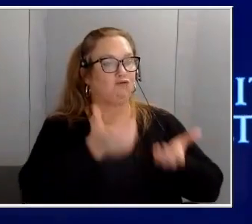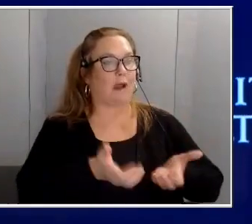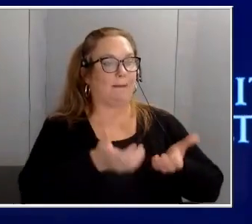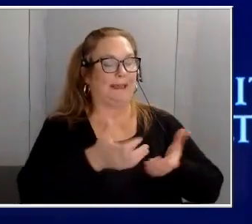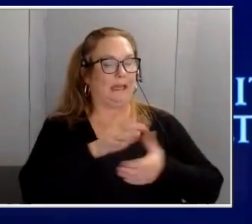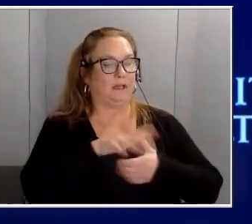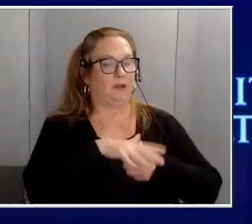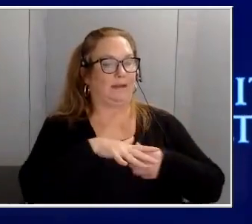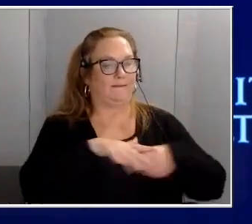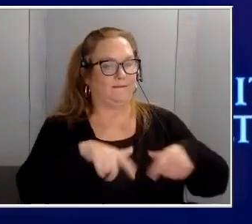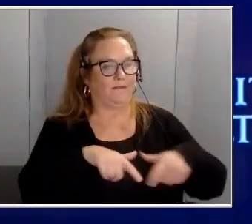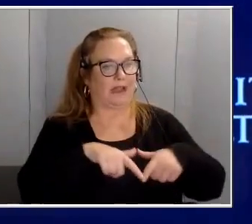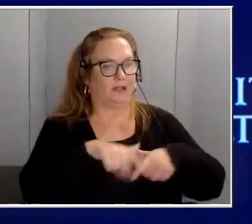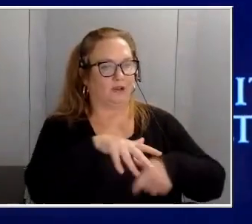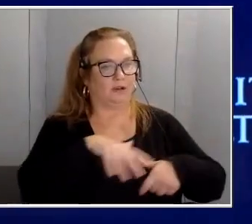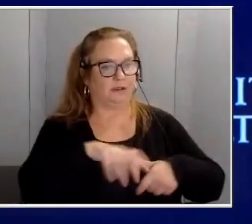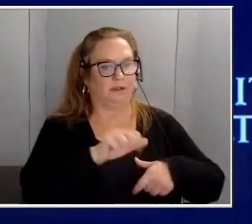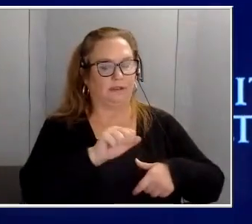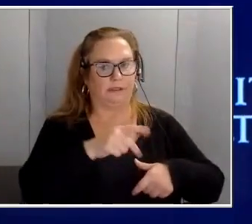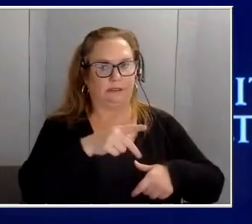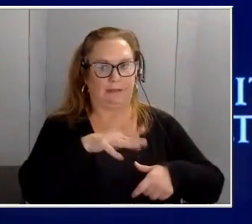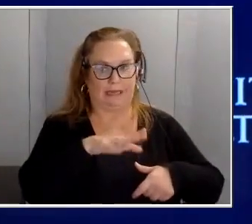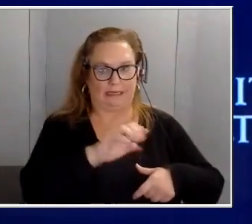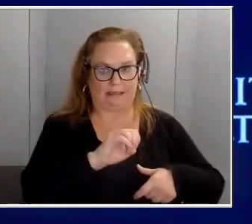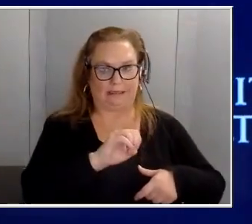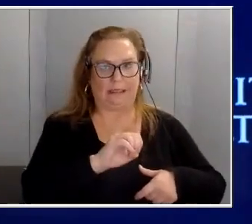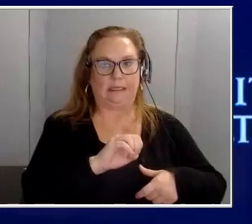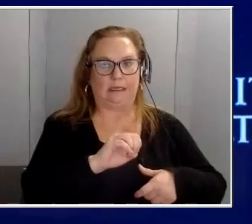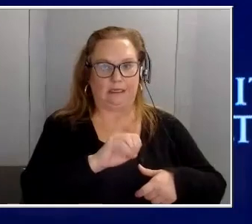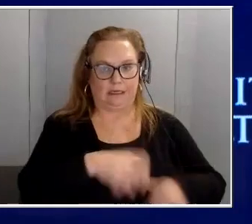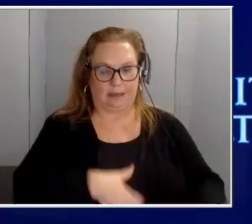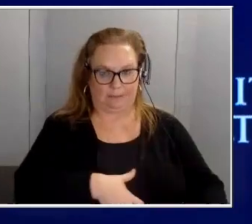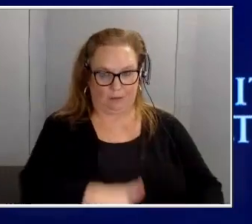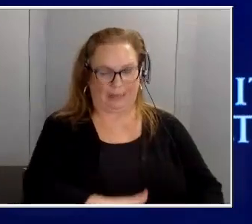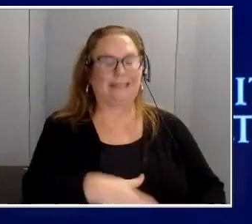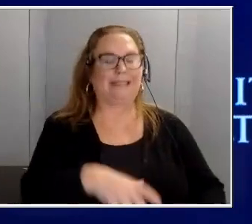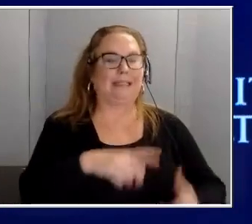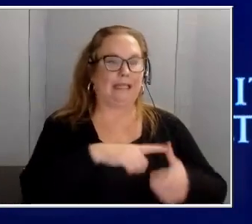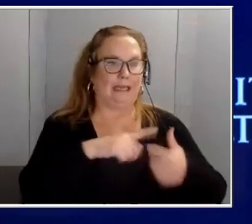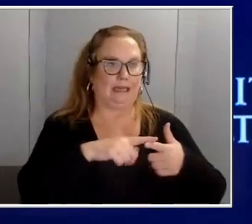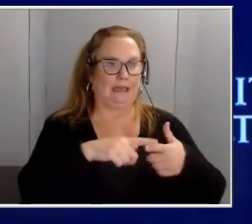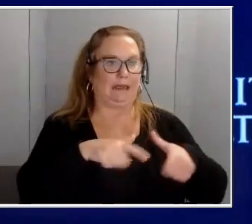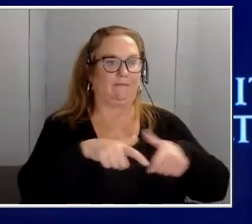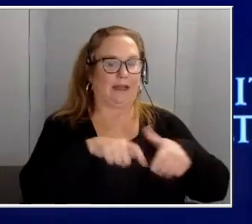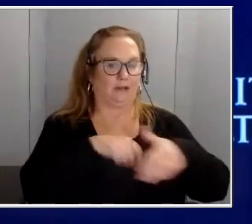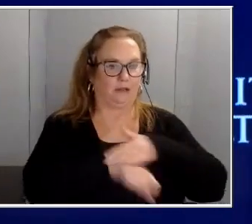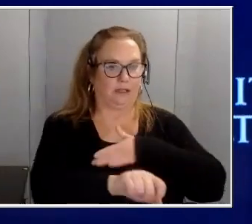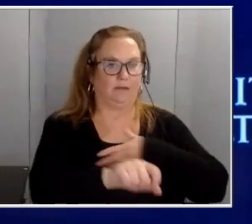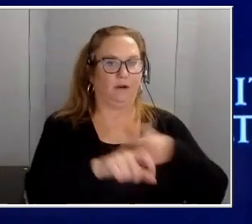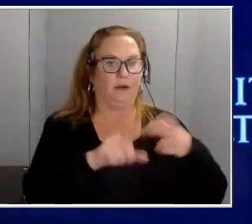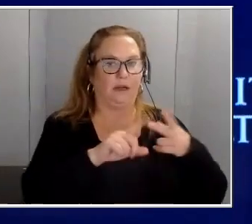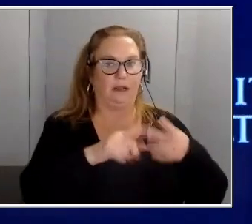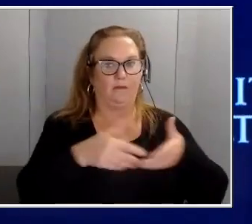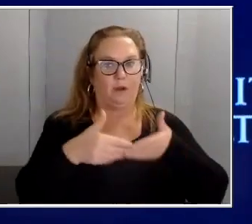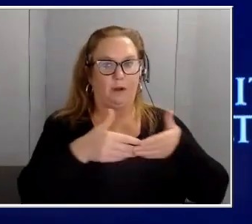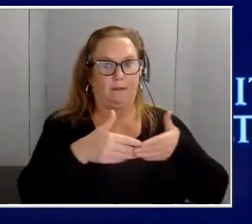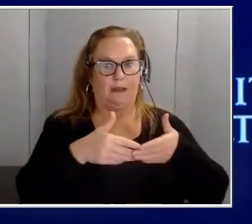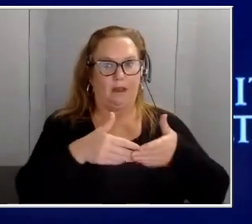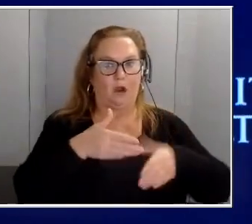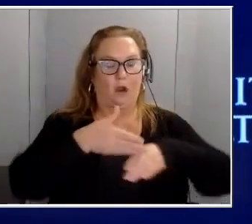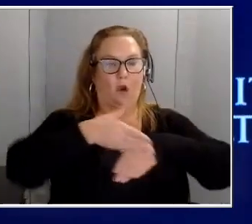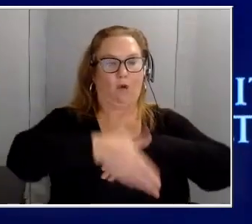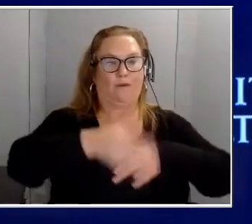space. Again, a lot of the same risk factors. So pregnancy, vaginal delivery, particularly if you had a baby that was over 9